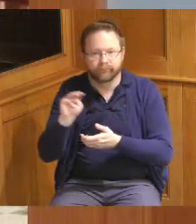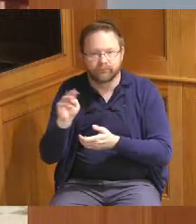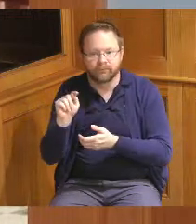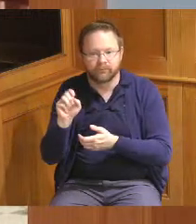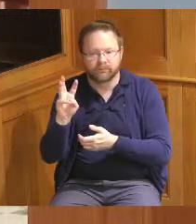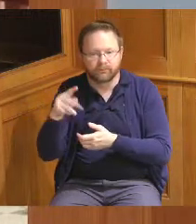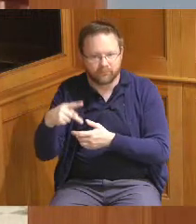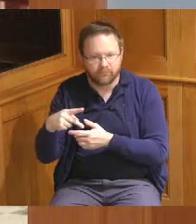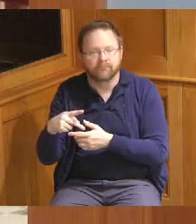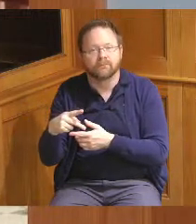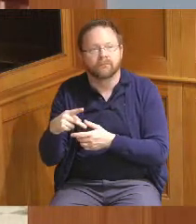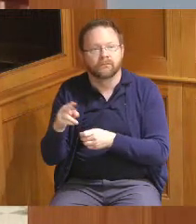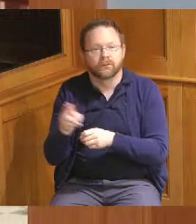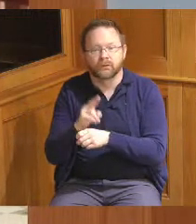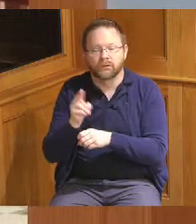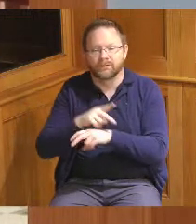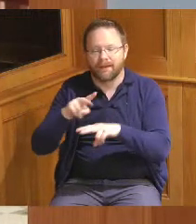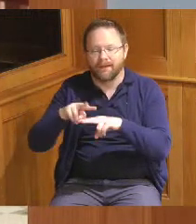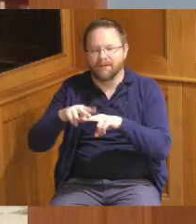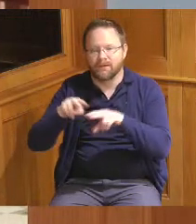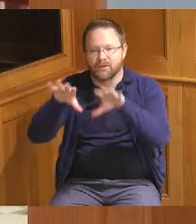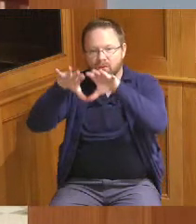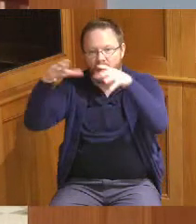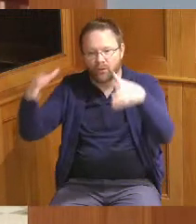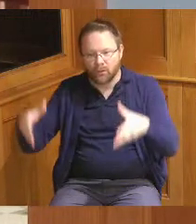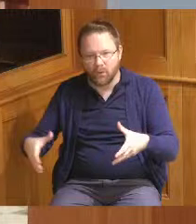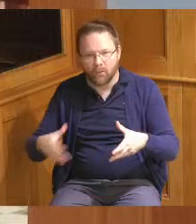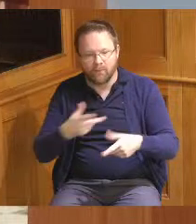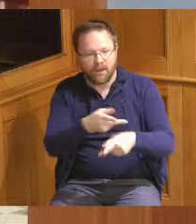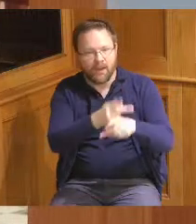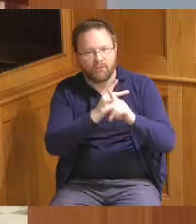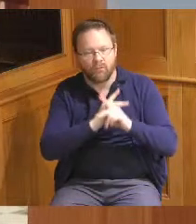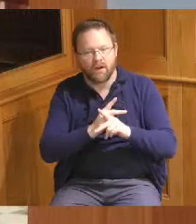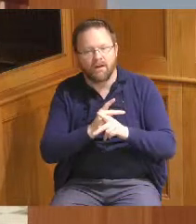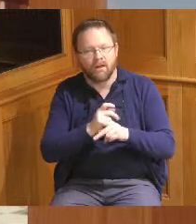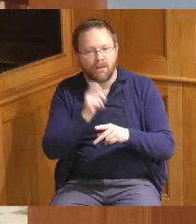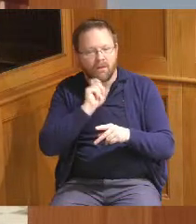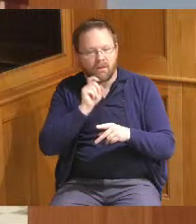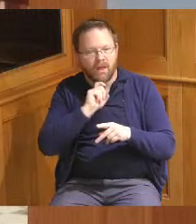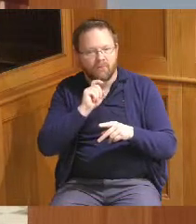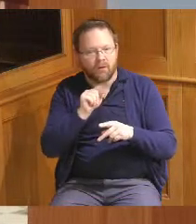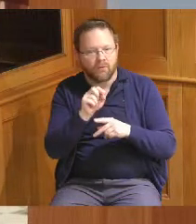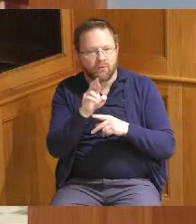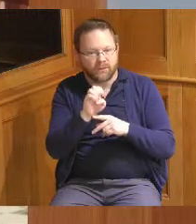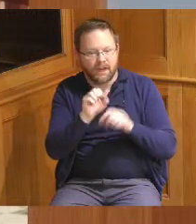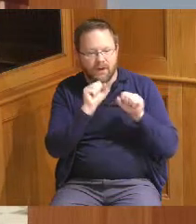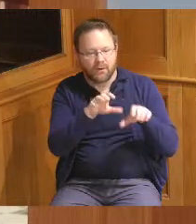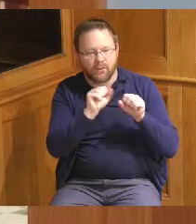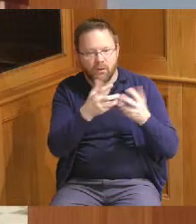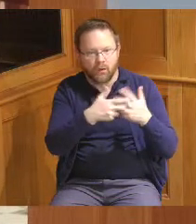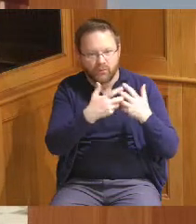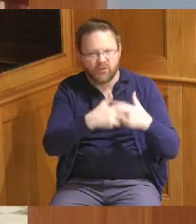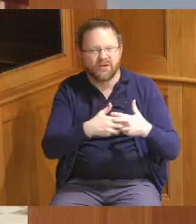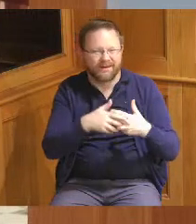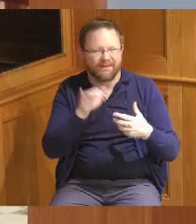for use of the salt dome and rental of a rubber-tired loader for the 2024-25 snow